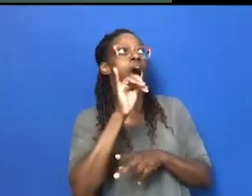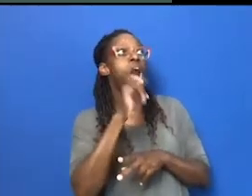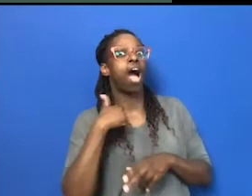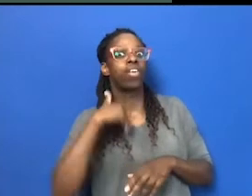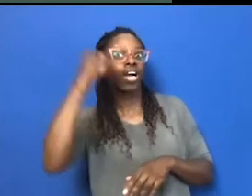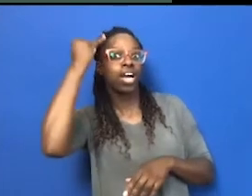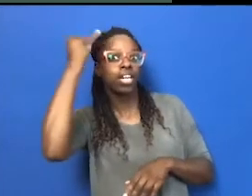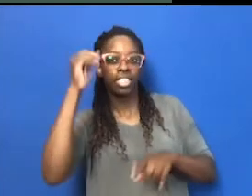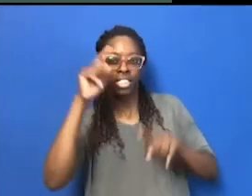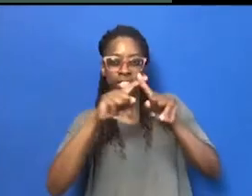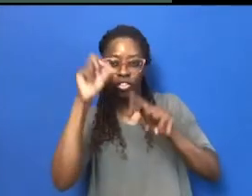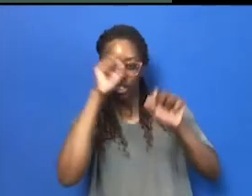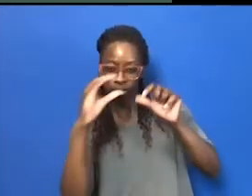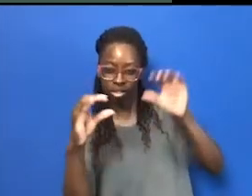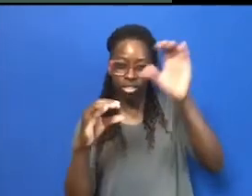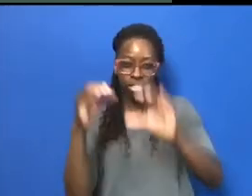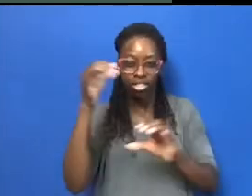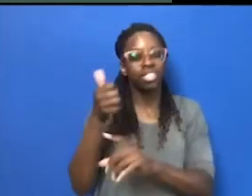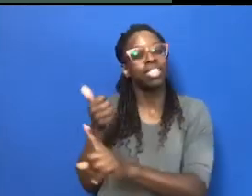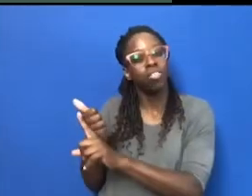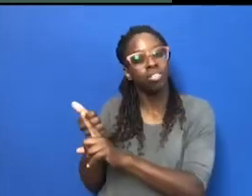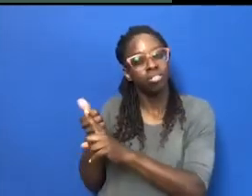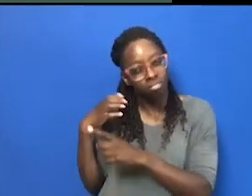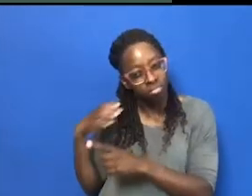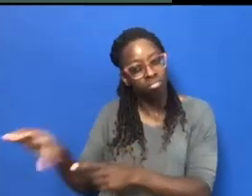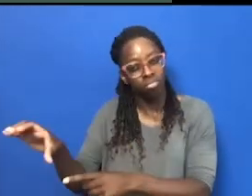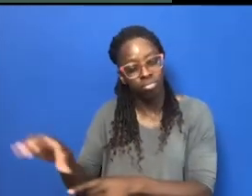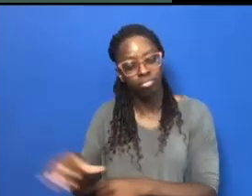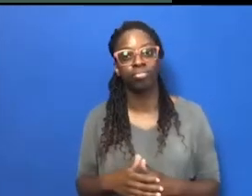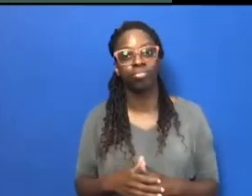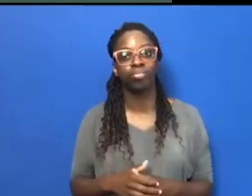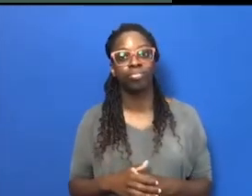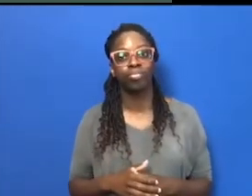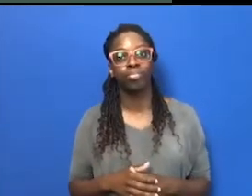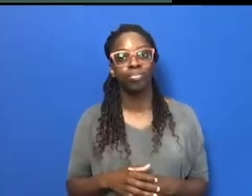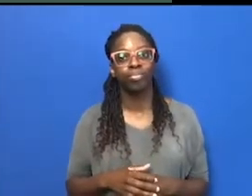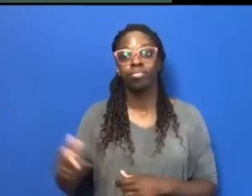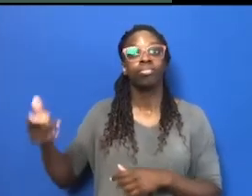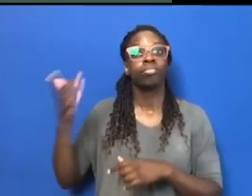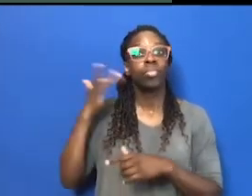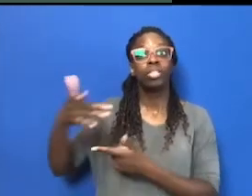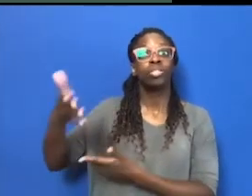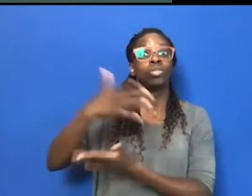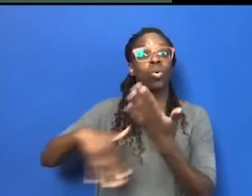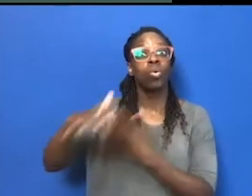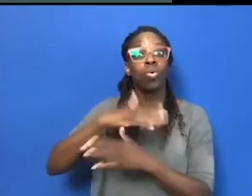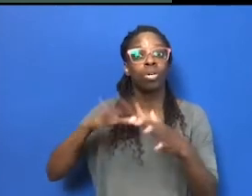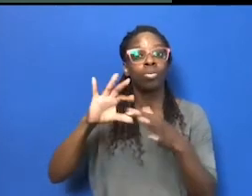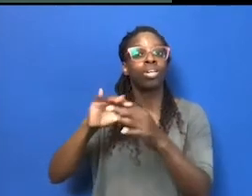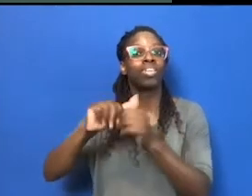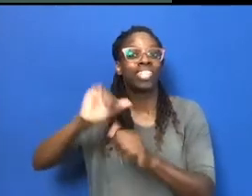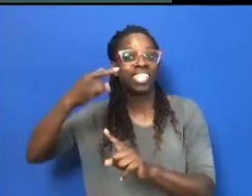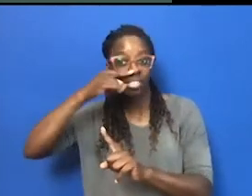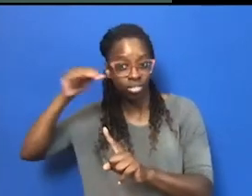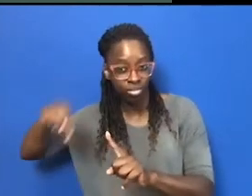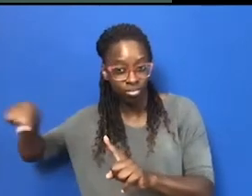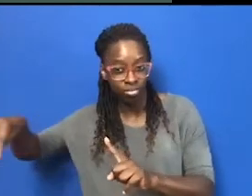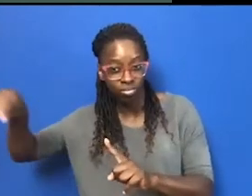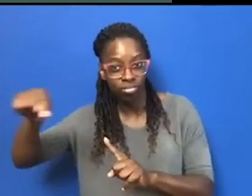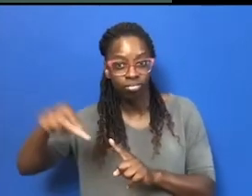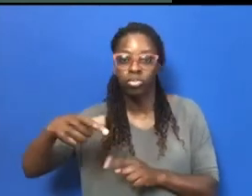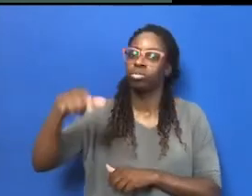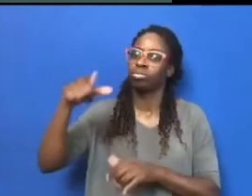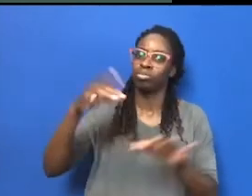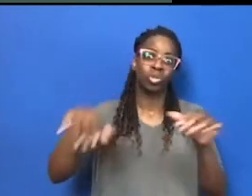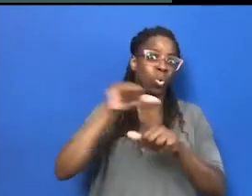ways. Also, we need to support children in working with others to solve their problems. So we always want to support social interaction, right? But we also want to make sure